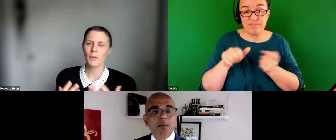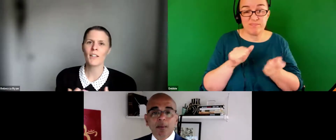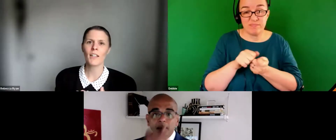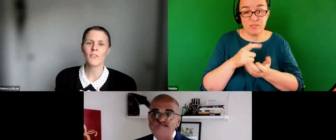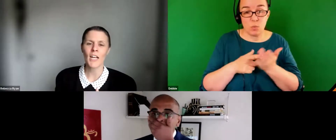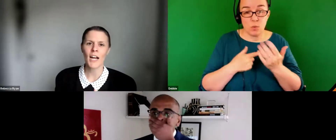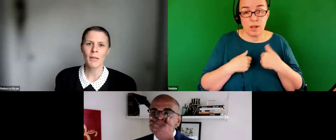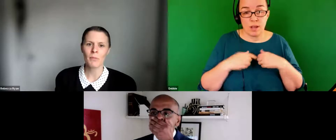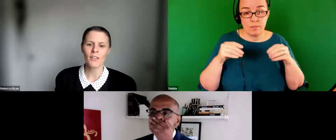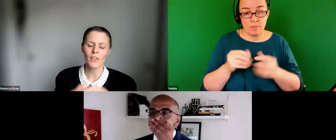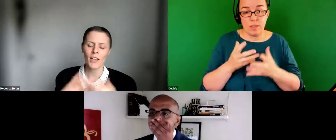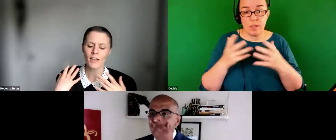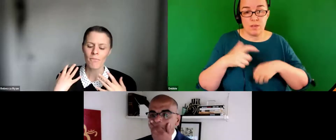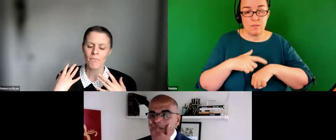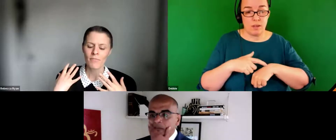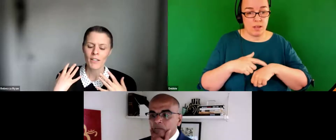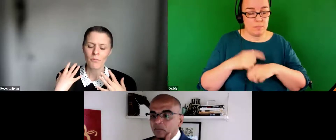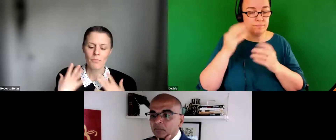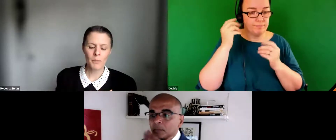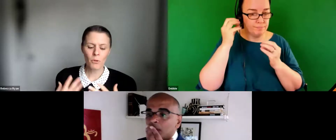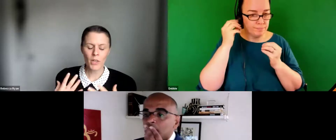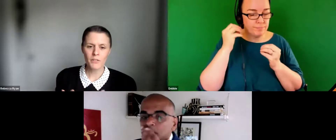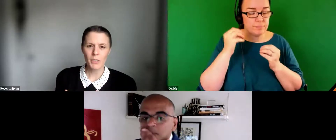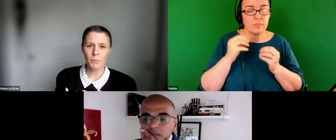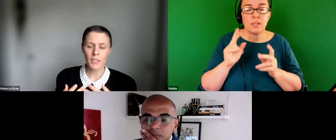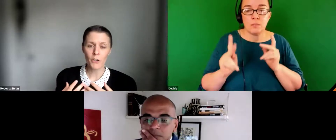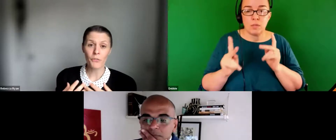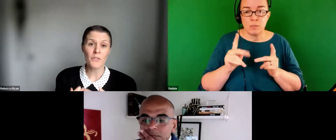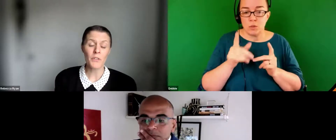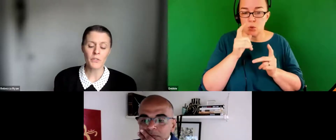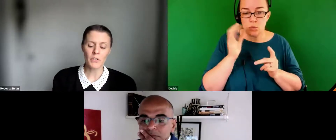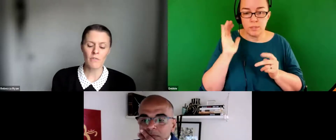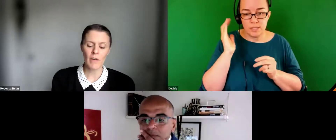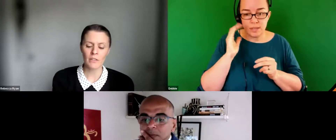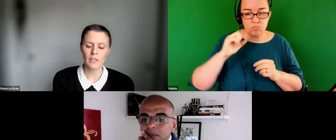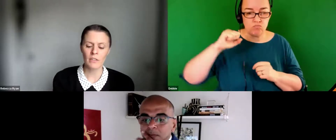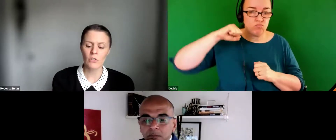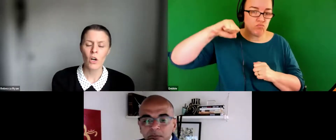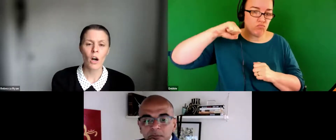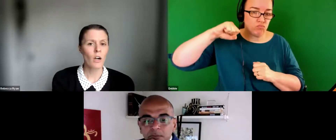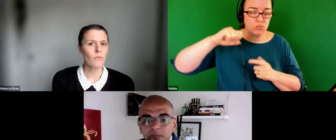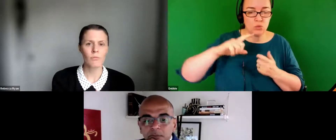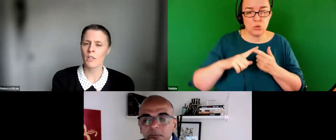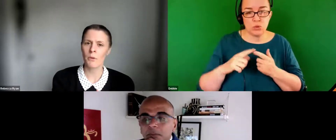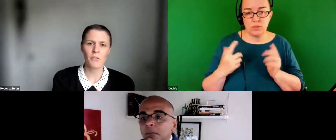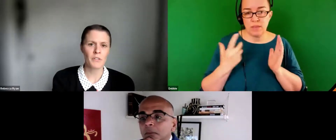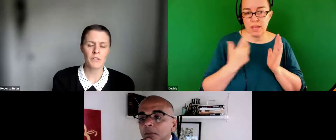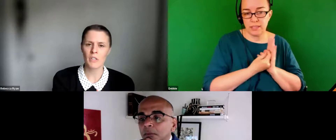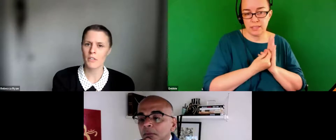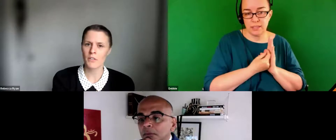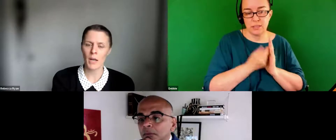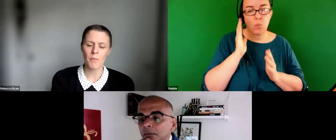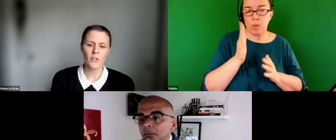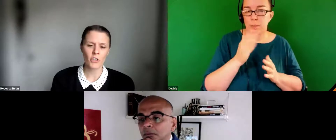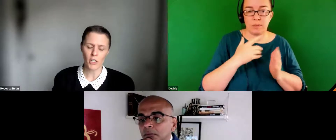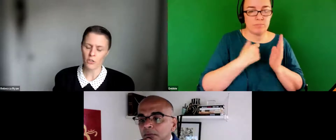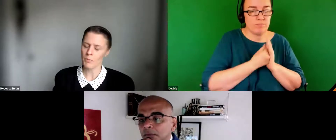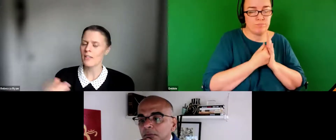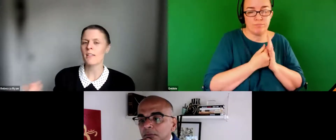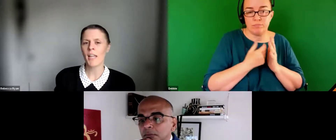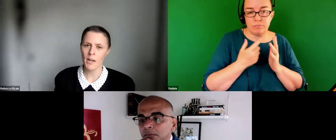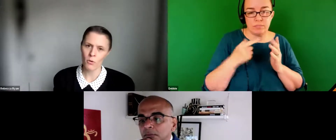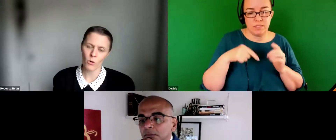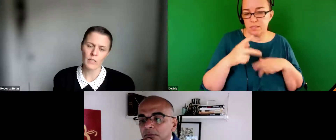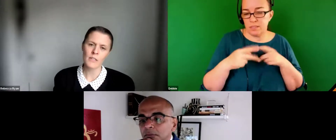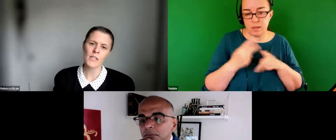really spent a lot of time is like, people that seemingly are resistant to vaccines are going to be resistant to this type of education